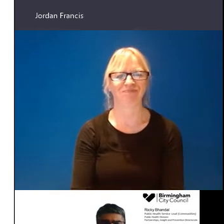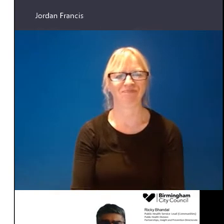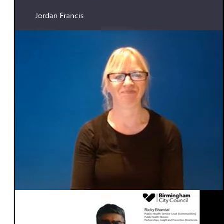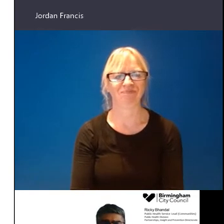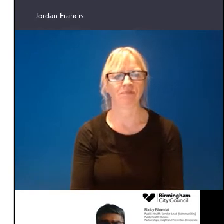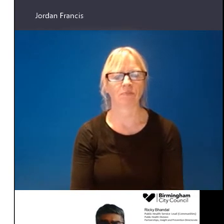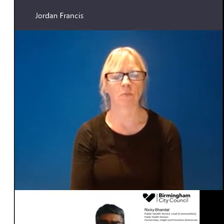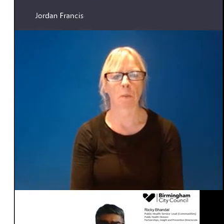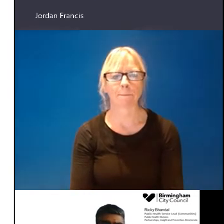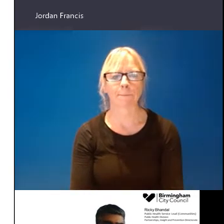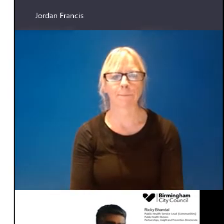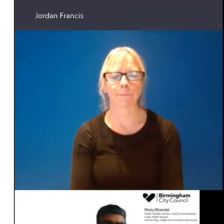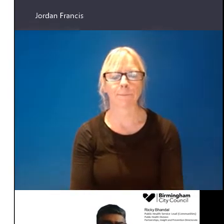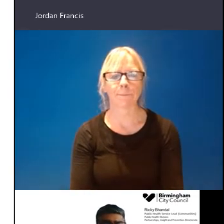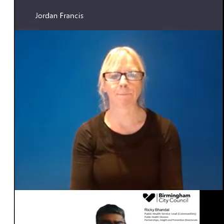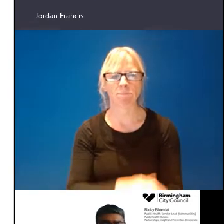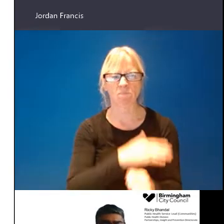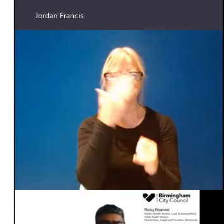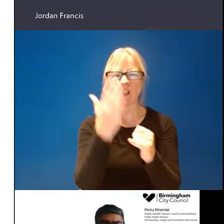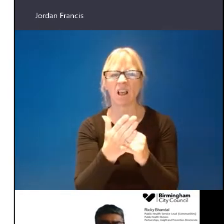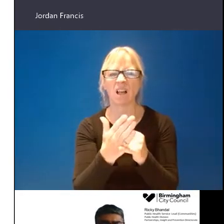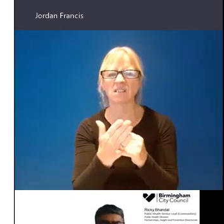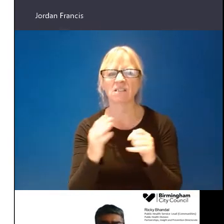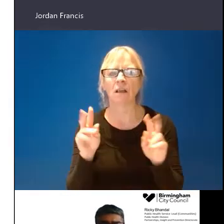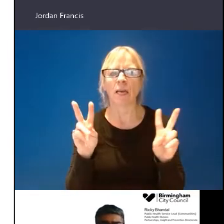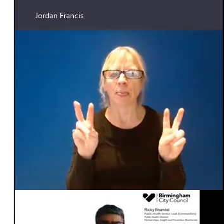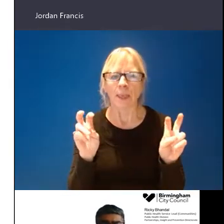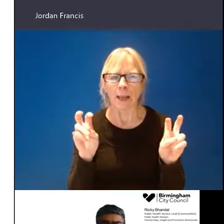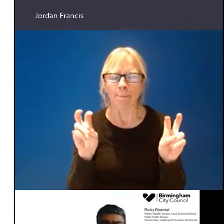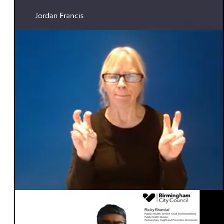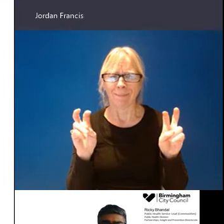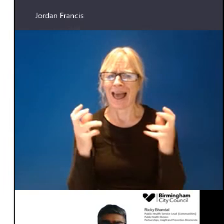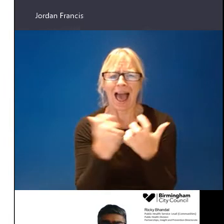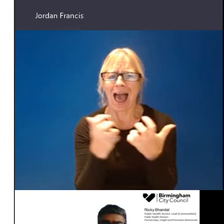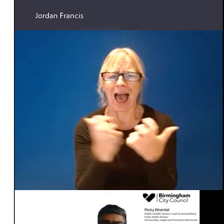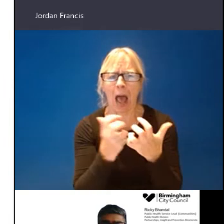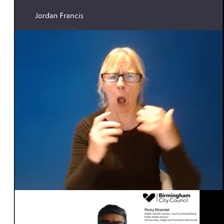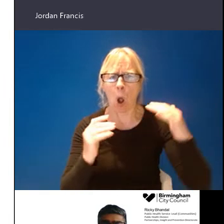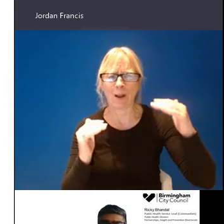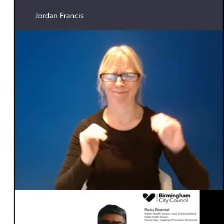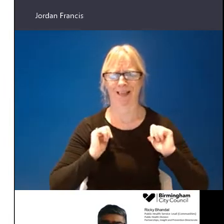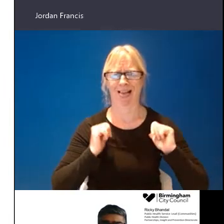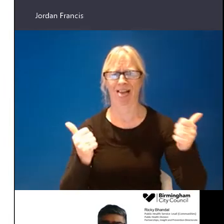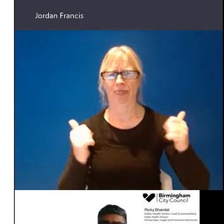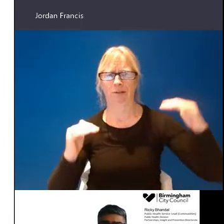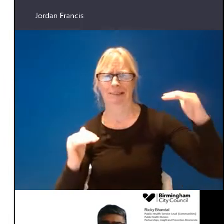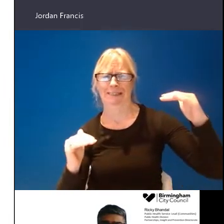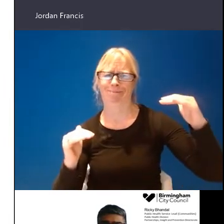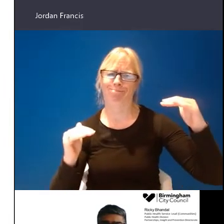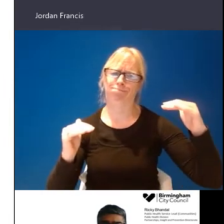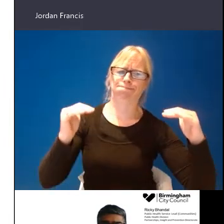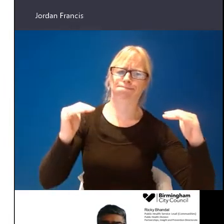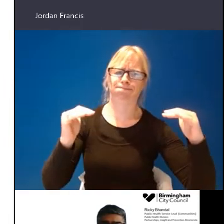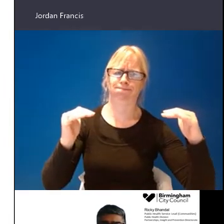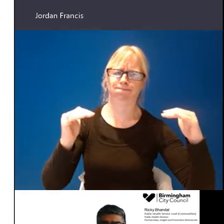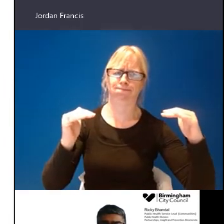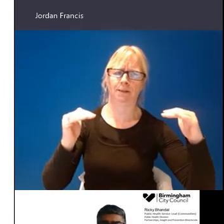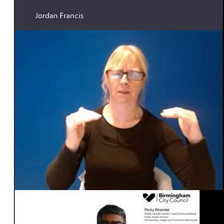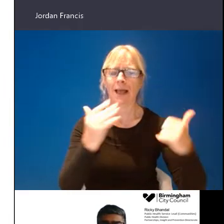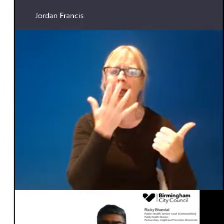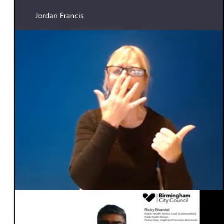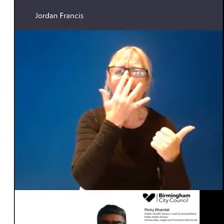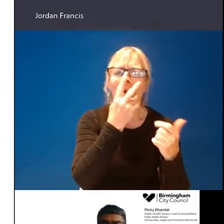And then finally, we're going towards the closing the gaps, green sustainable future, and aging and dying well. So